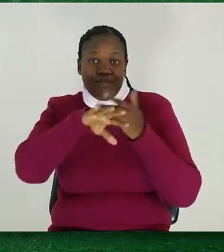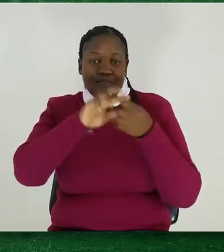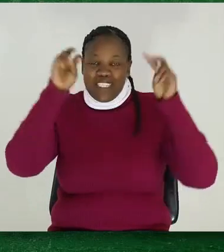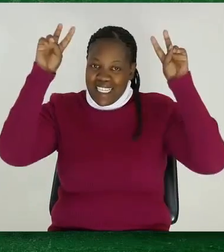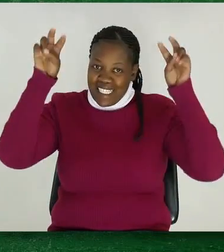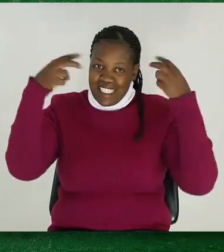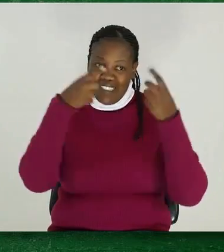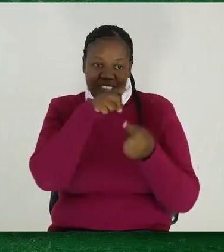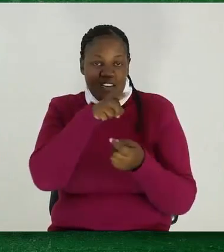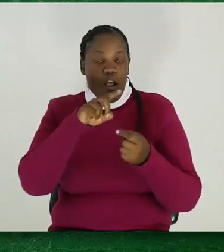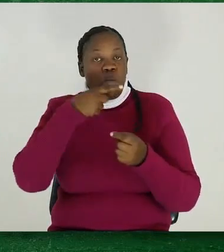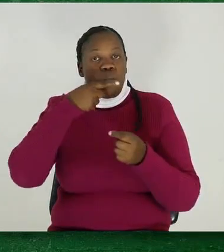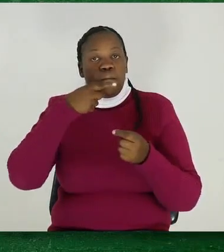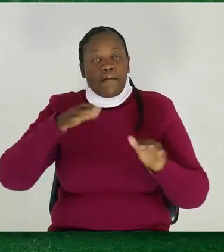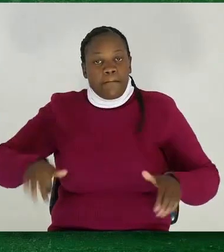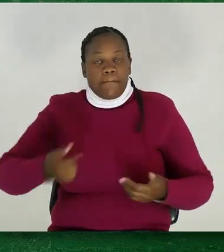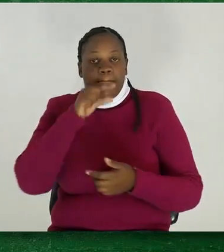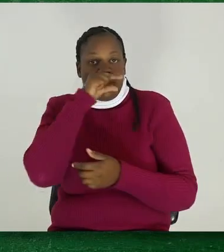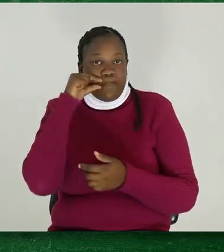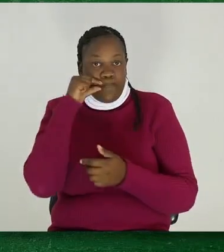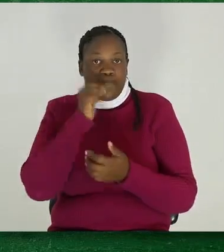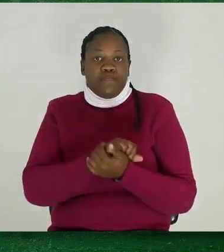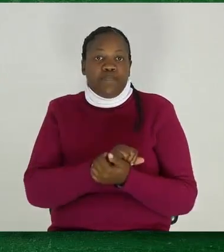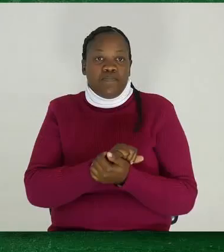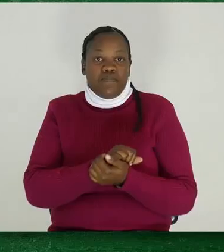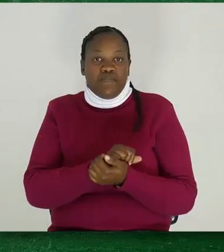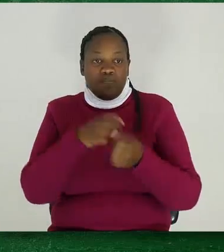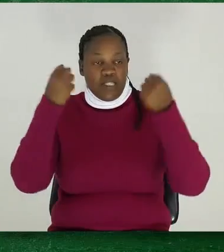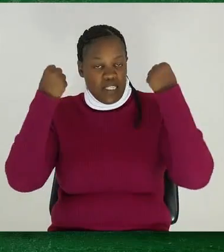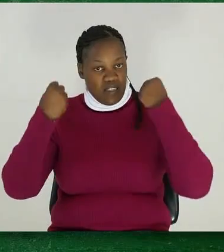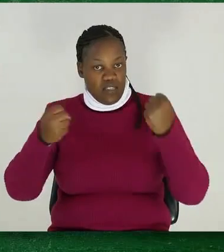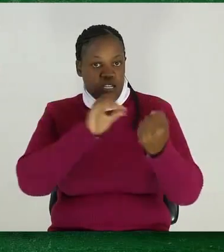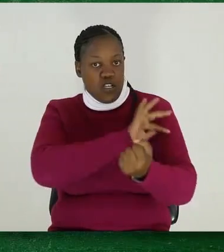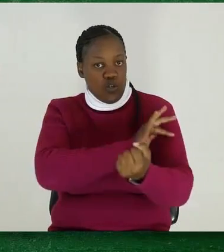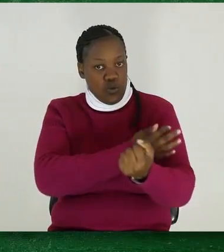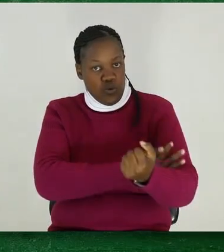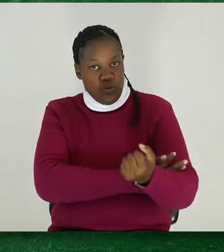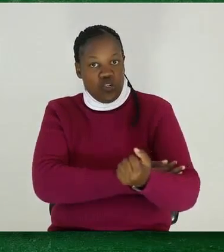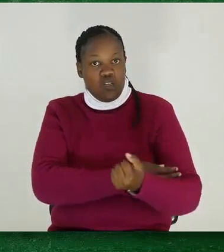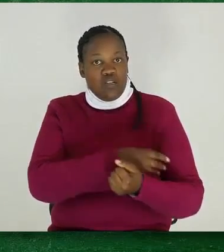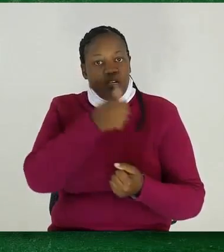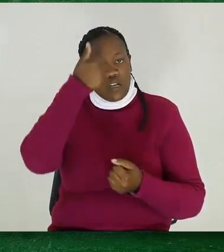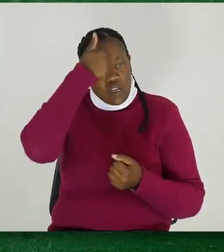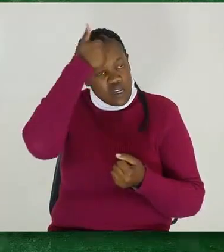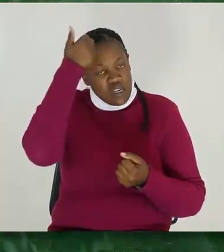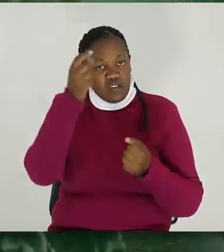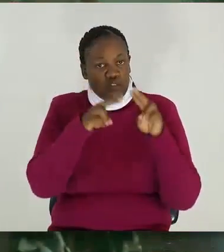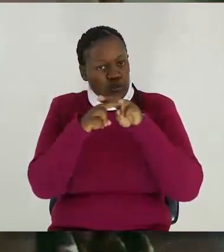in development. You've got to meet him. Wow, you have summed me up